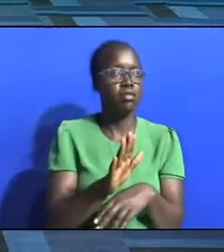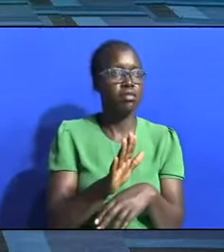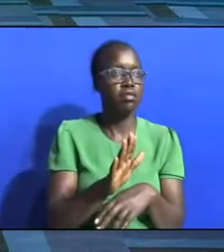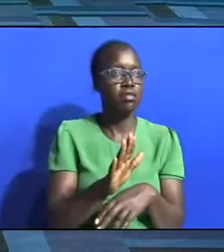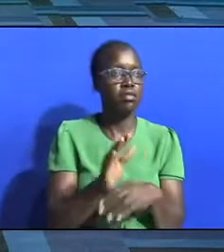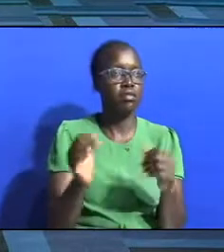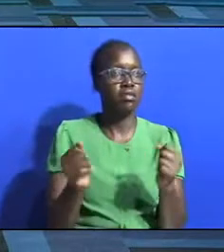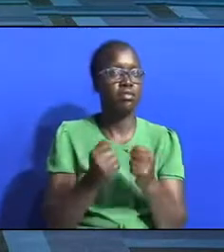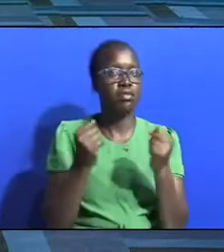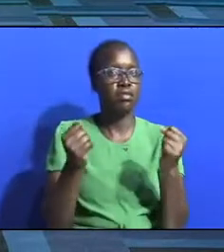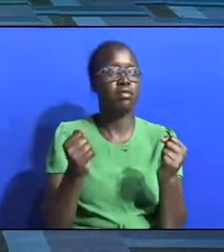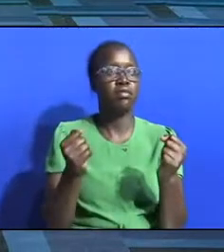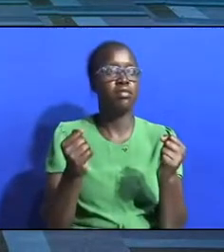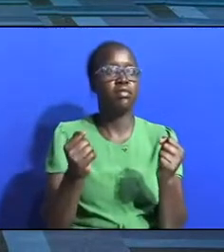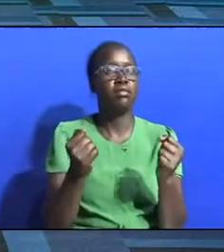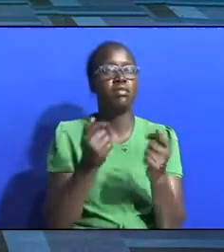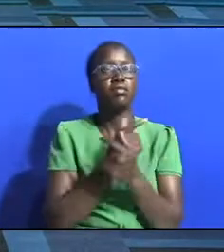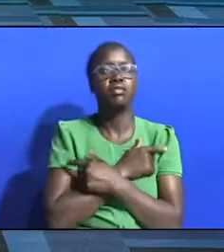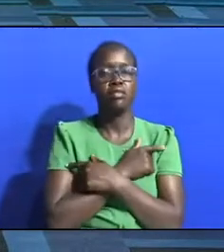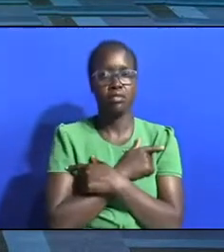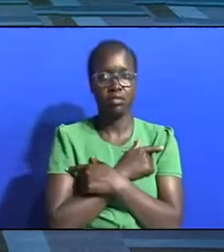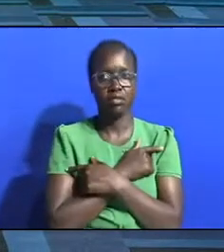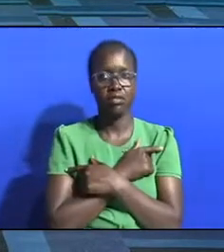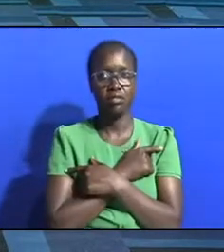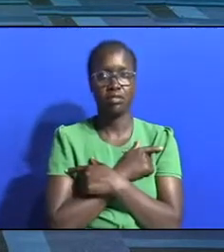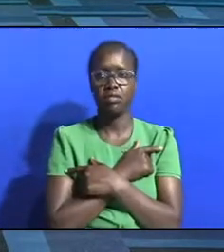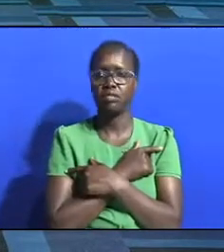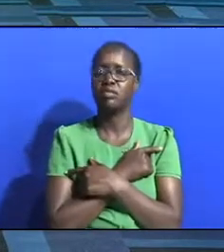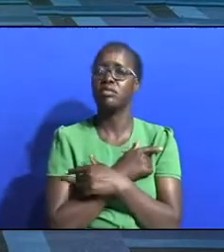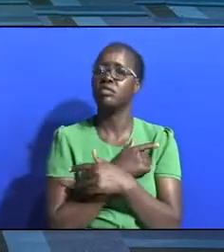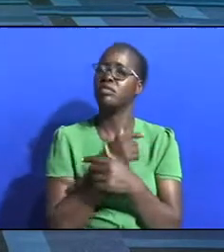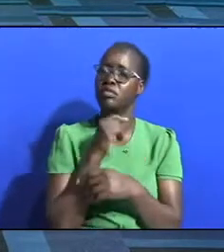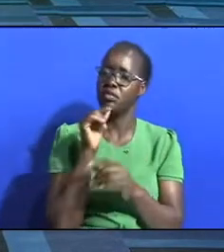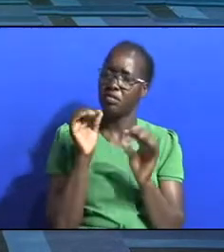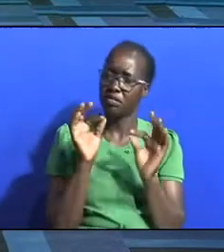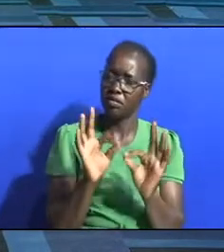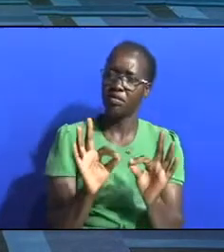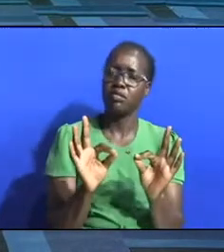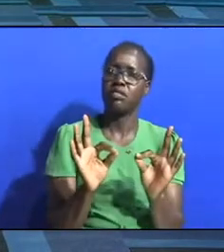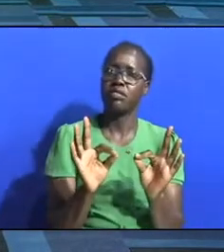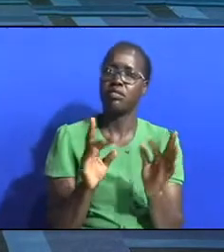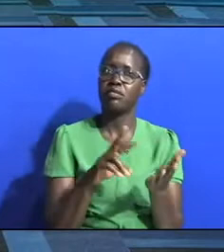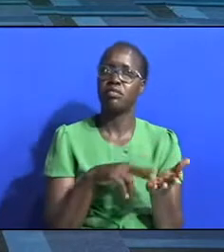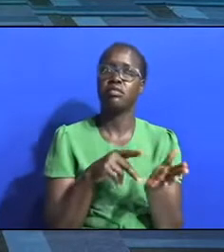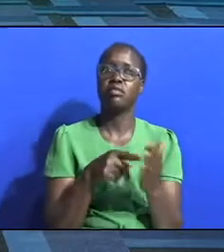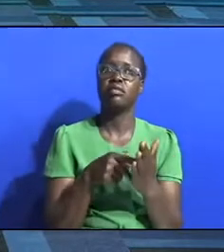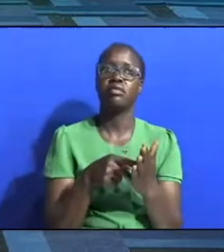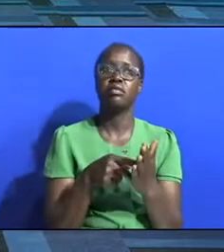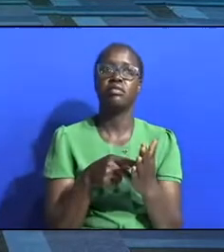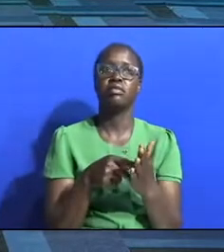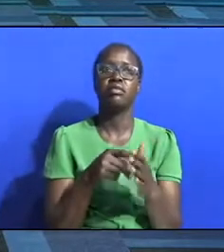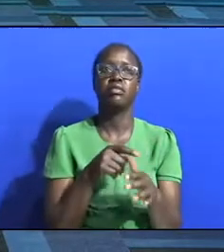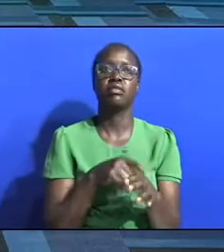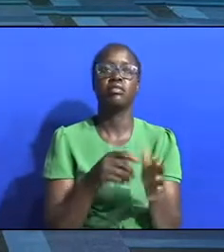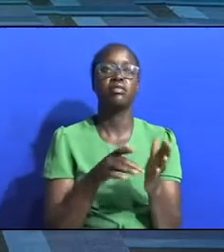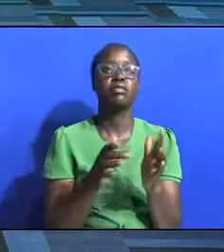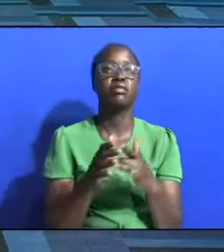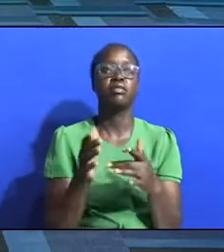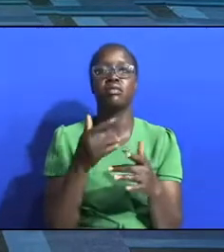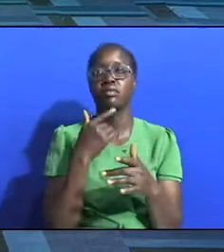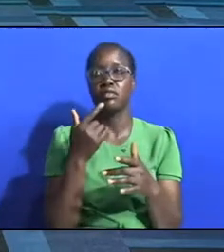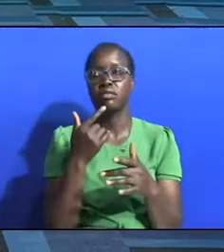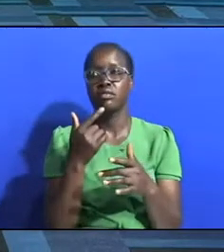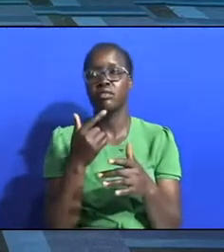has power and love. Wow! So that means when the Bible